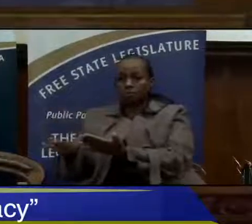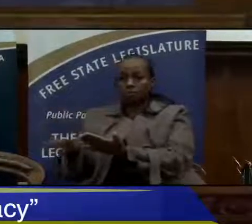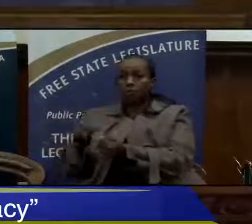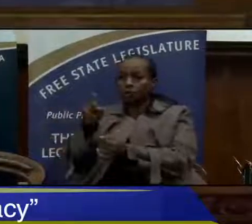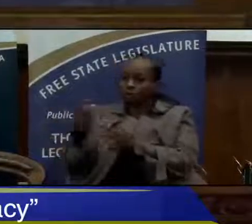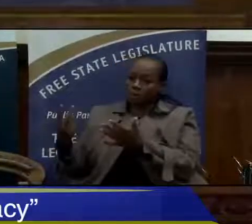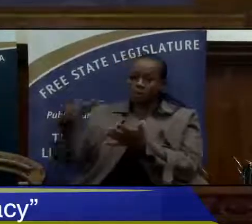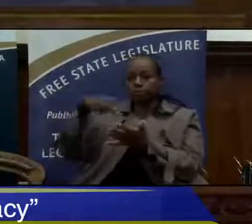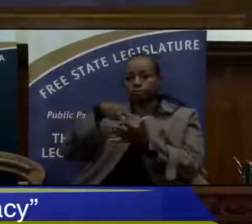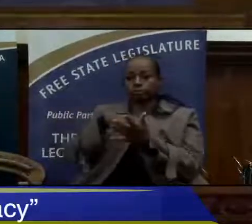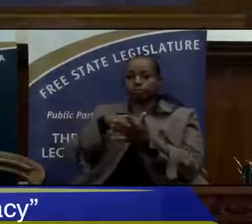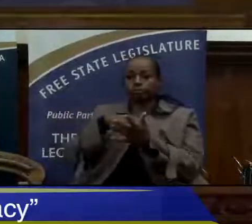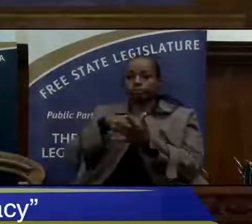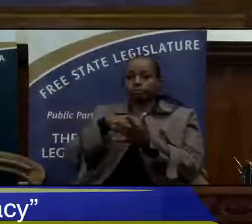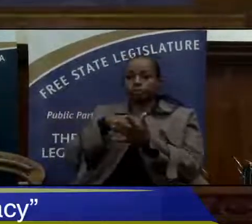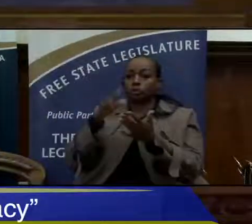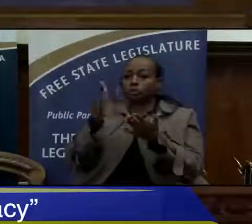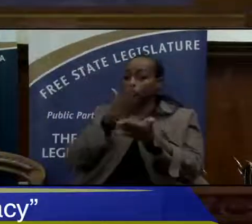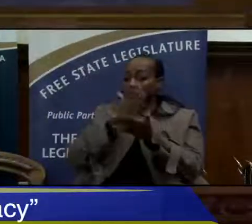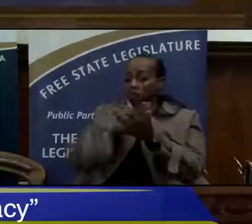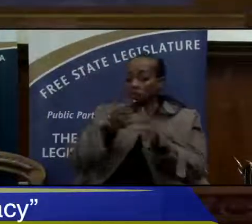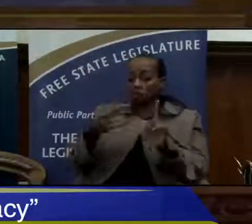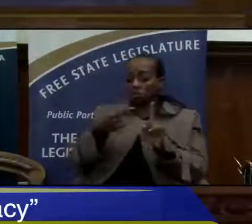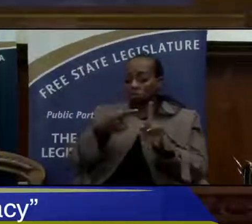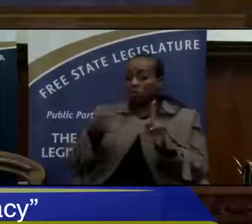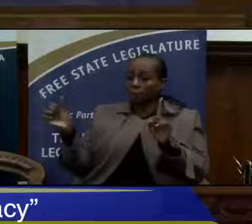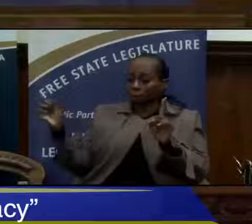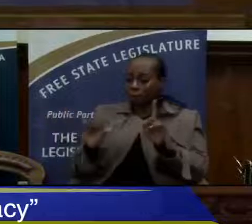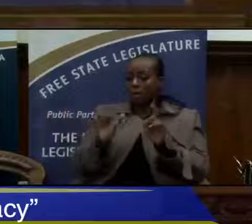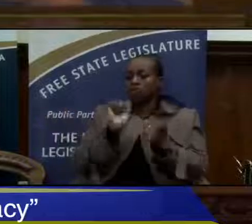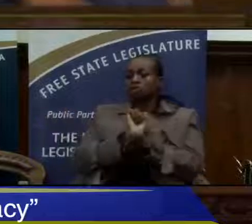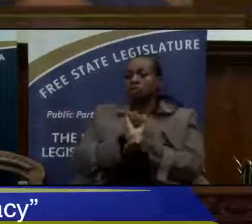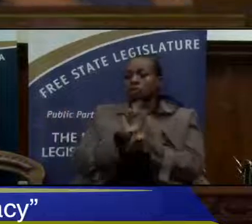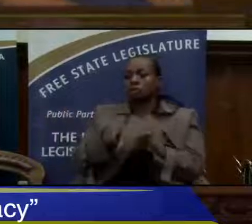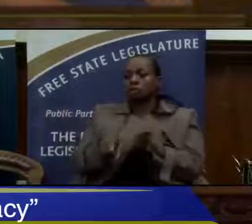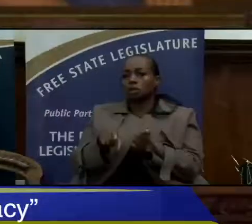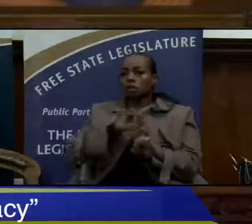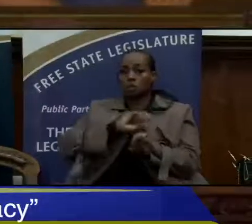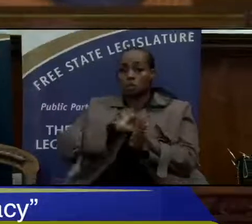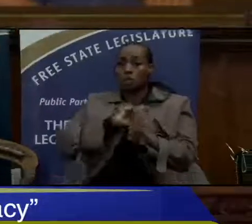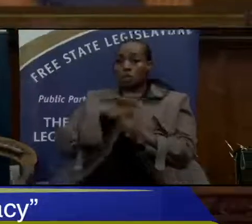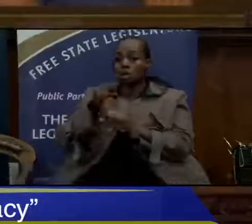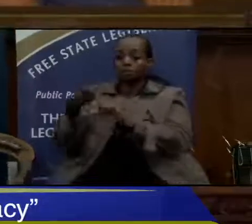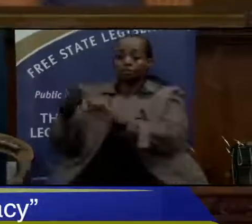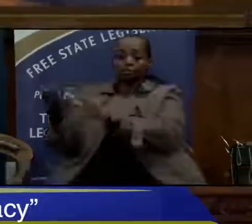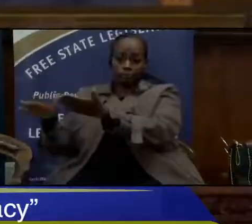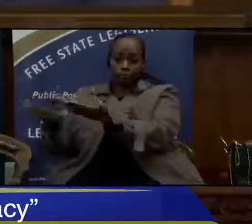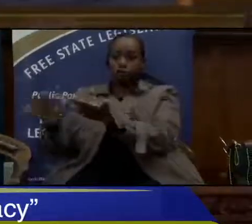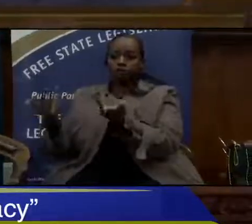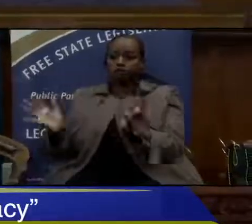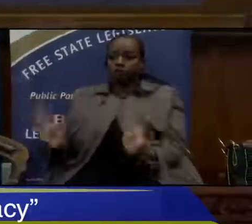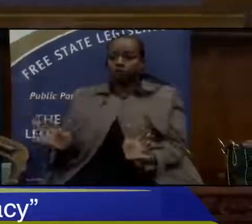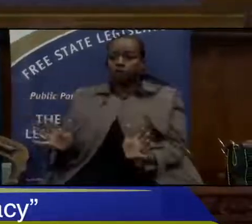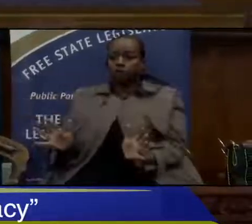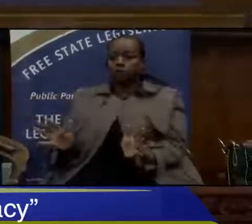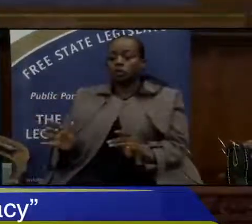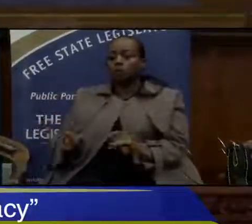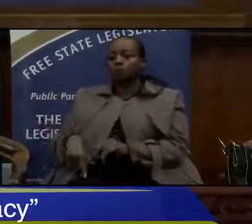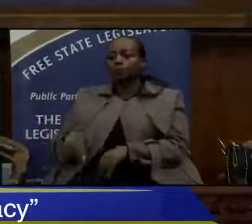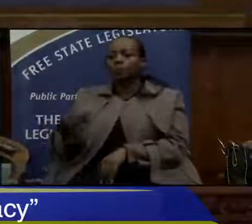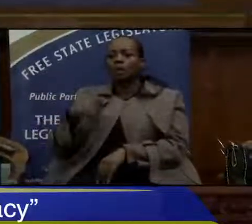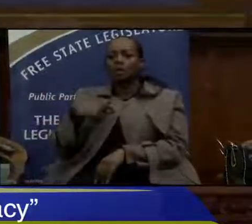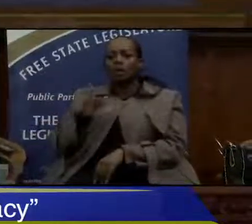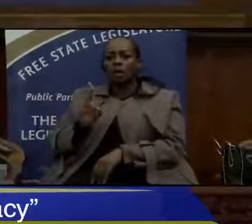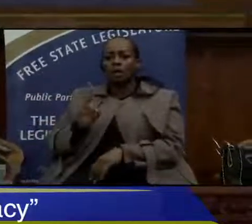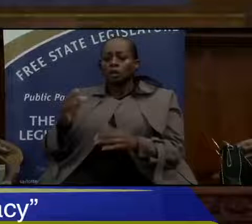tshantse re emeng ka maoto hore ngwana motho eo a kgutlele tronkong hobane o bulaile ngwana motho. I'm also